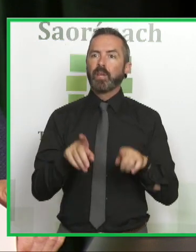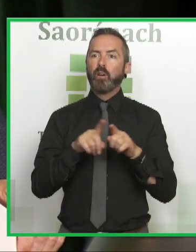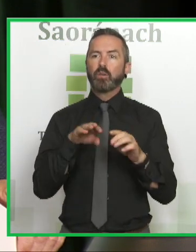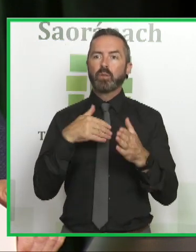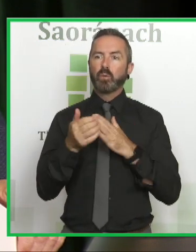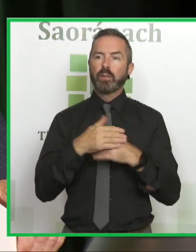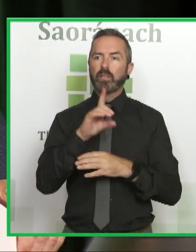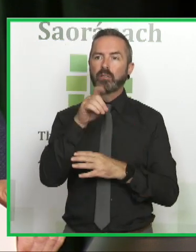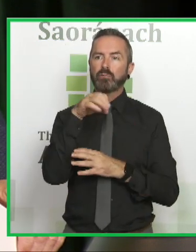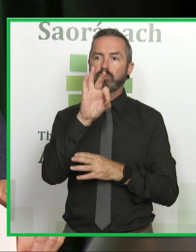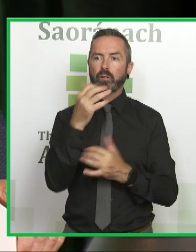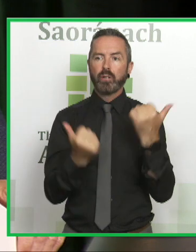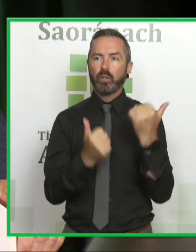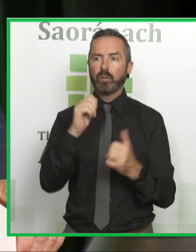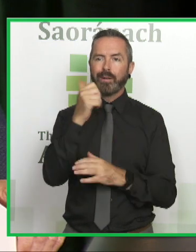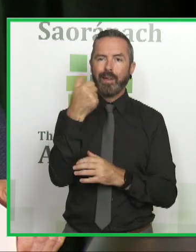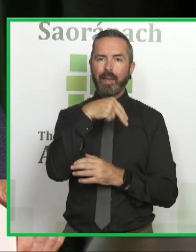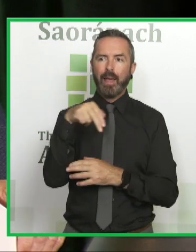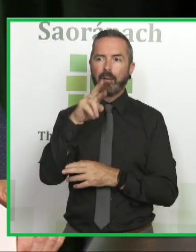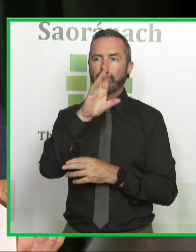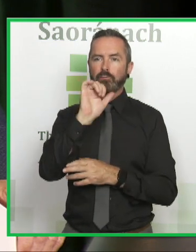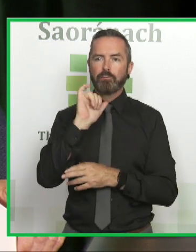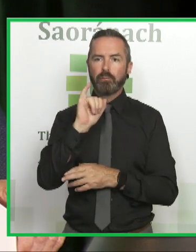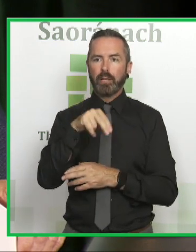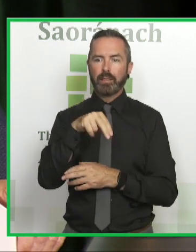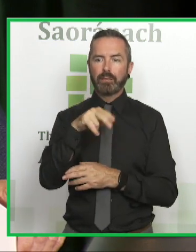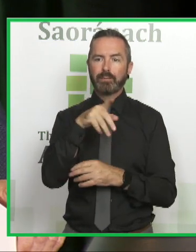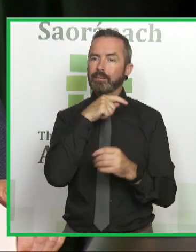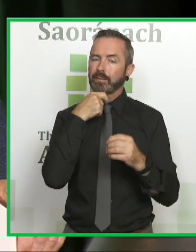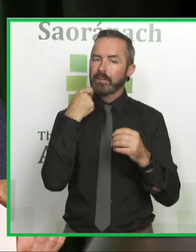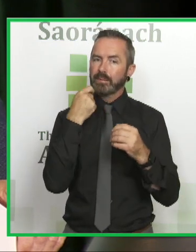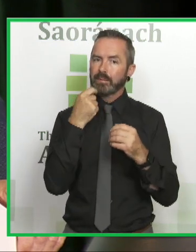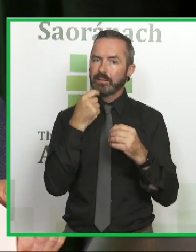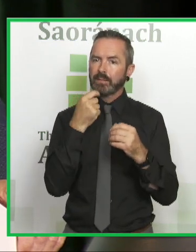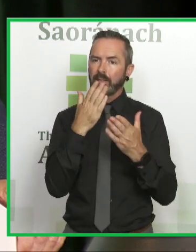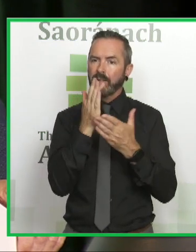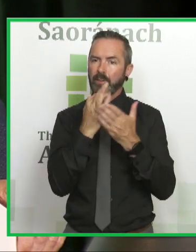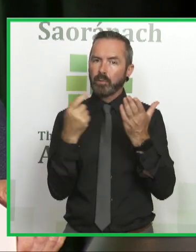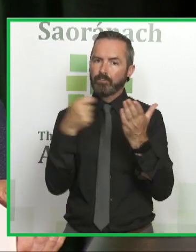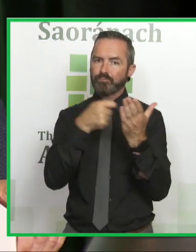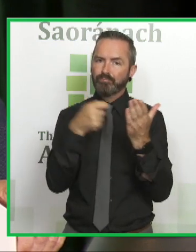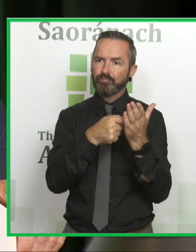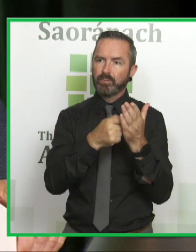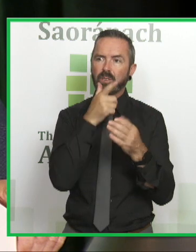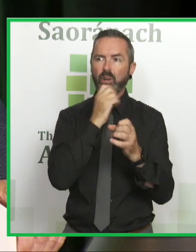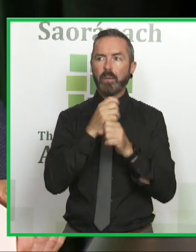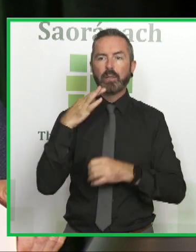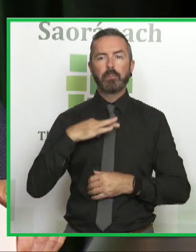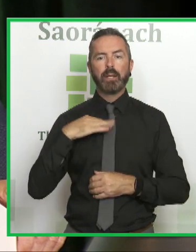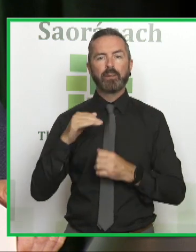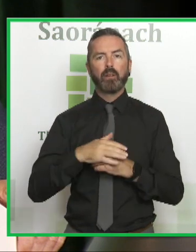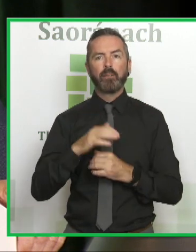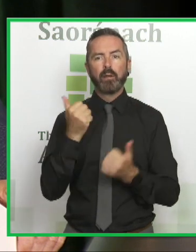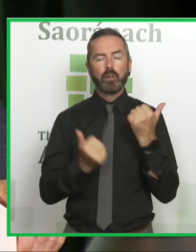court, Judge Anne Ryan and the other contributors who contributed in relation to the potential benefits of a drugs